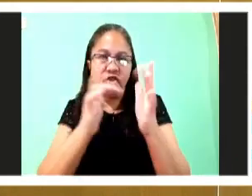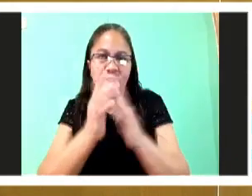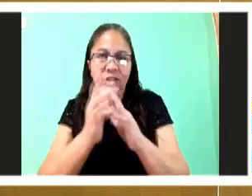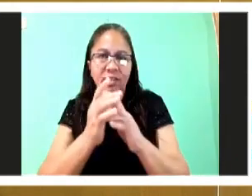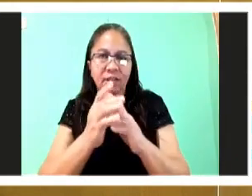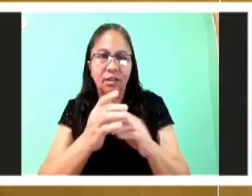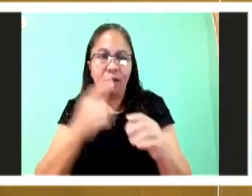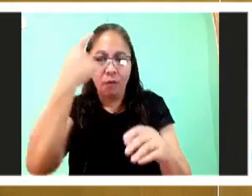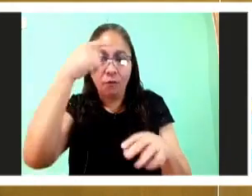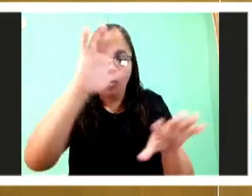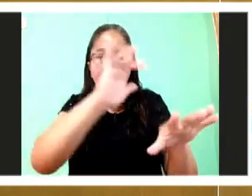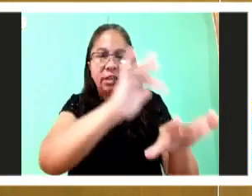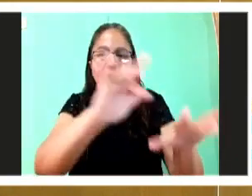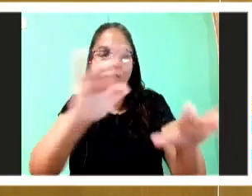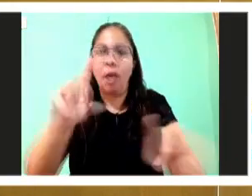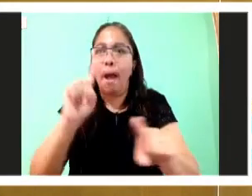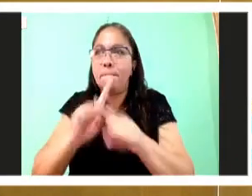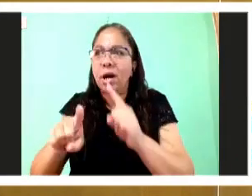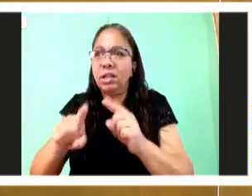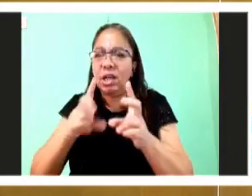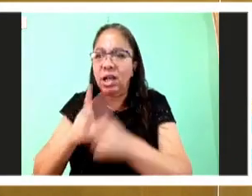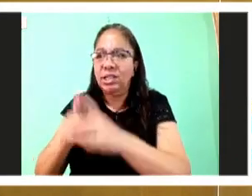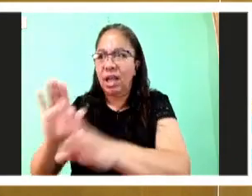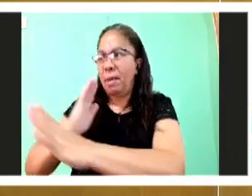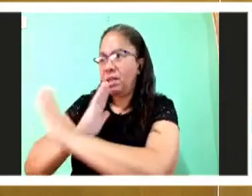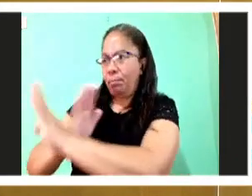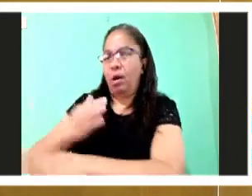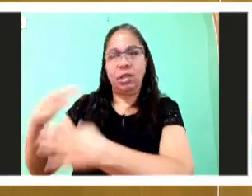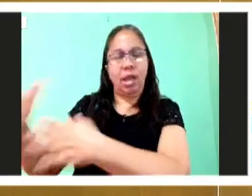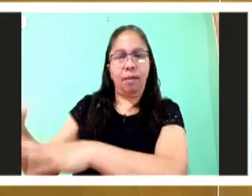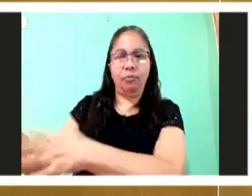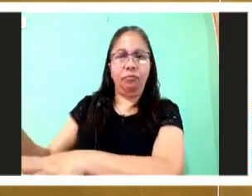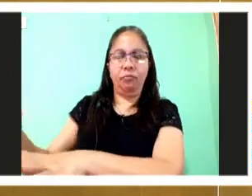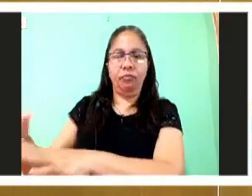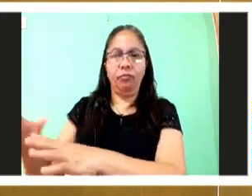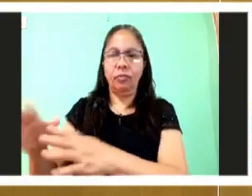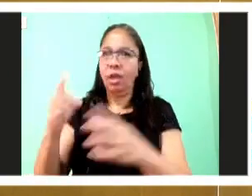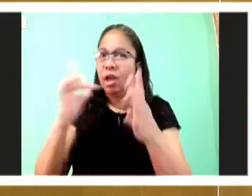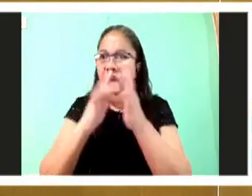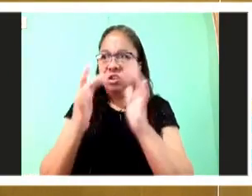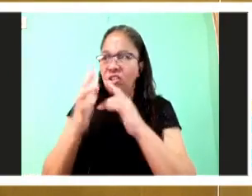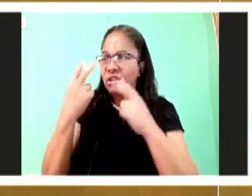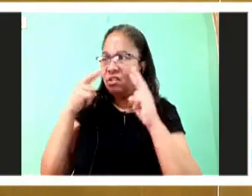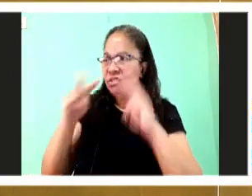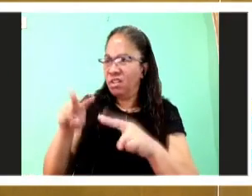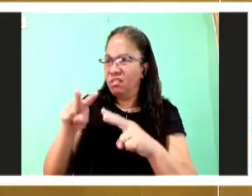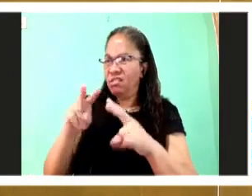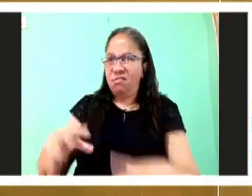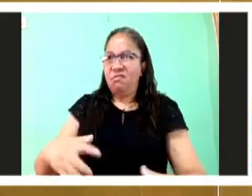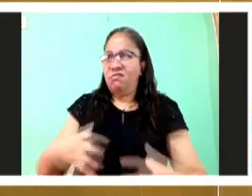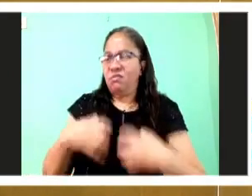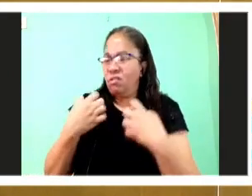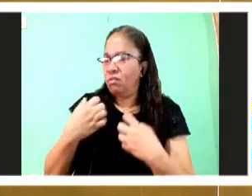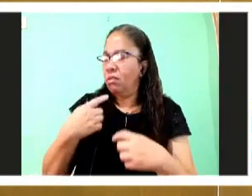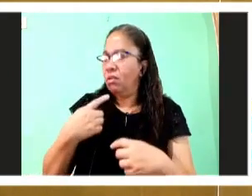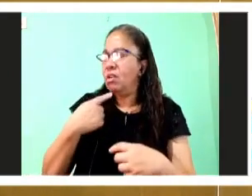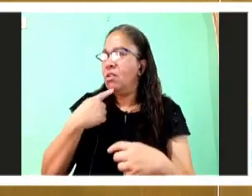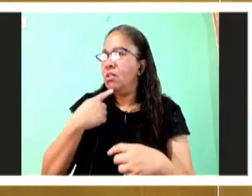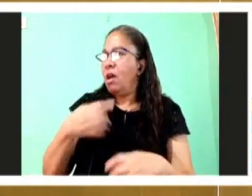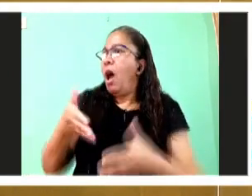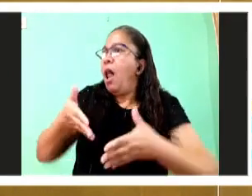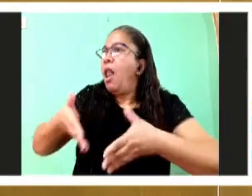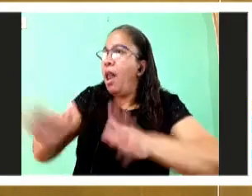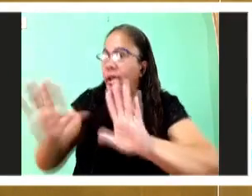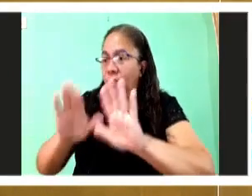them. And the disciples turned them away. But when Jesus saw this, he was indignant and said to them, "Let the little